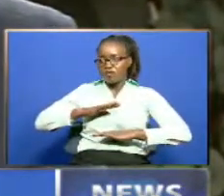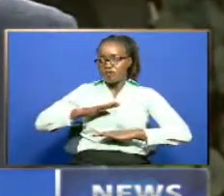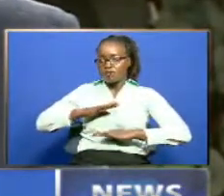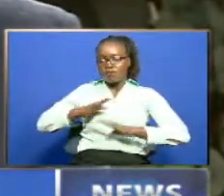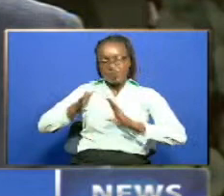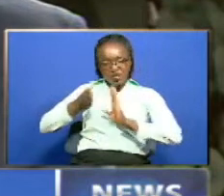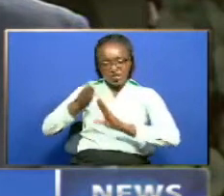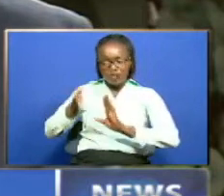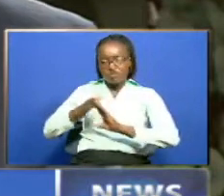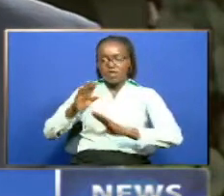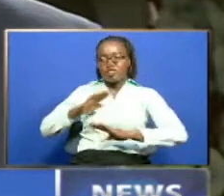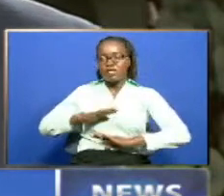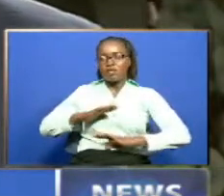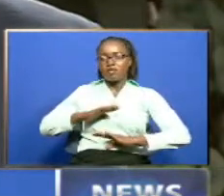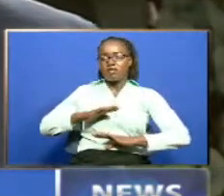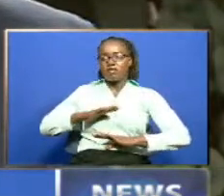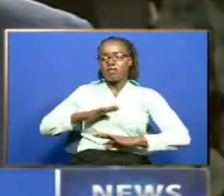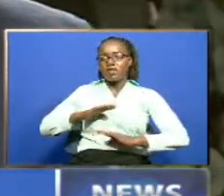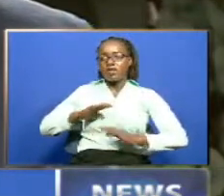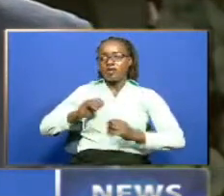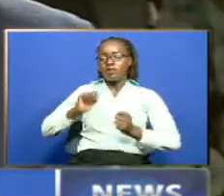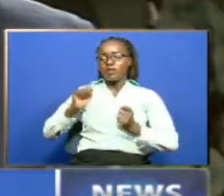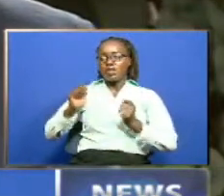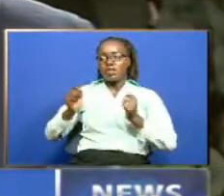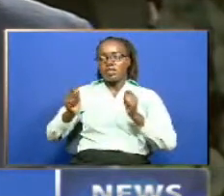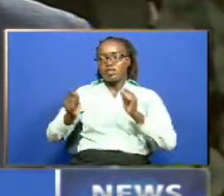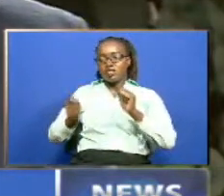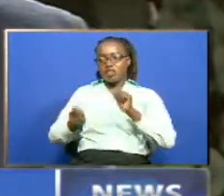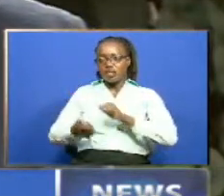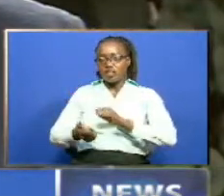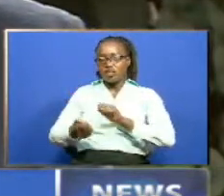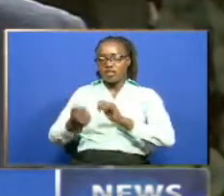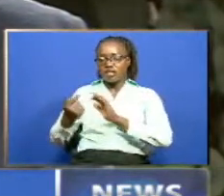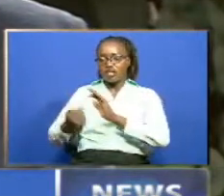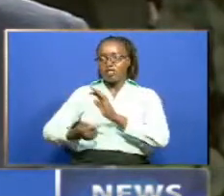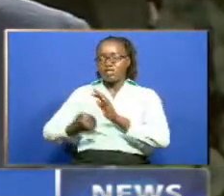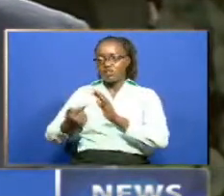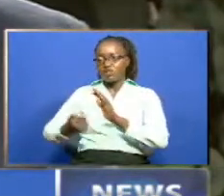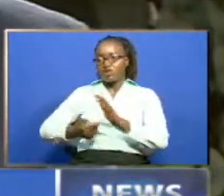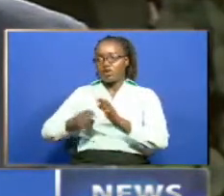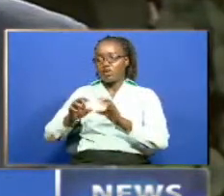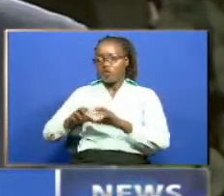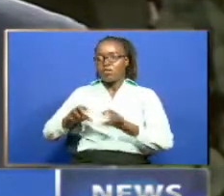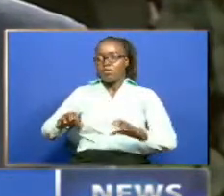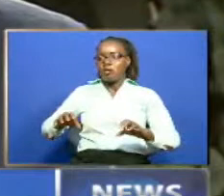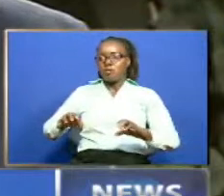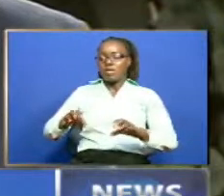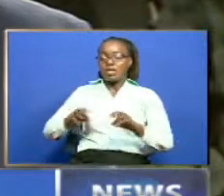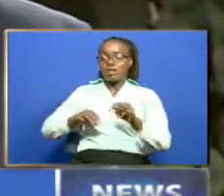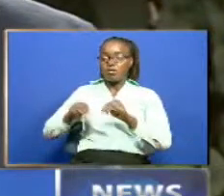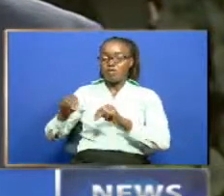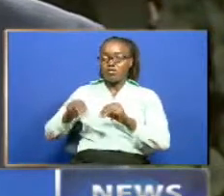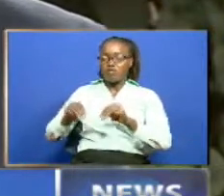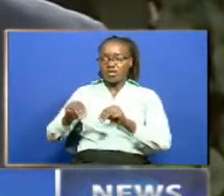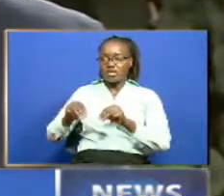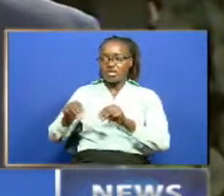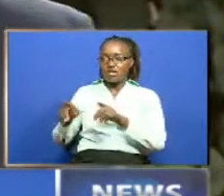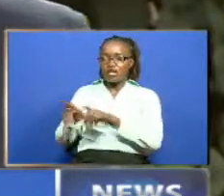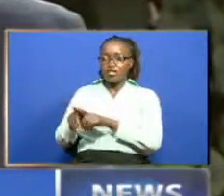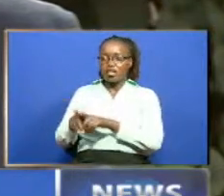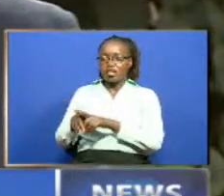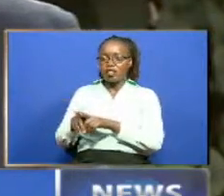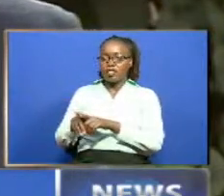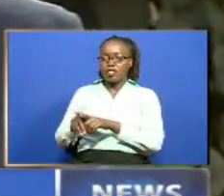enough, we can actually transform our industrial market, we can transform our manufacturing, and in